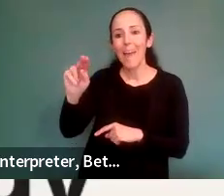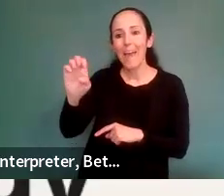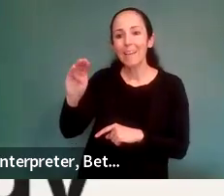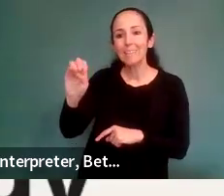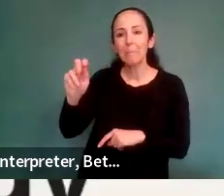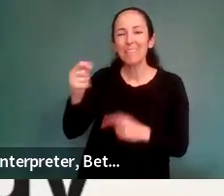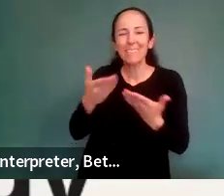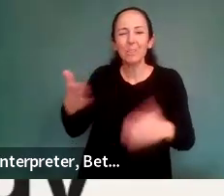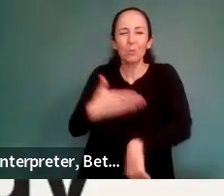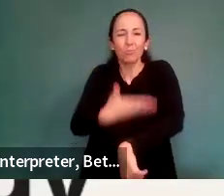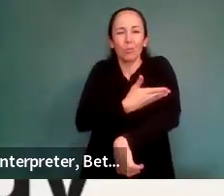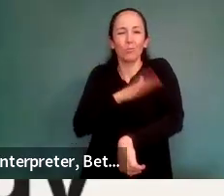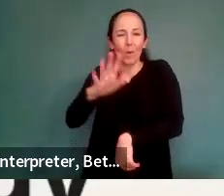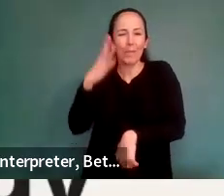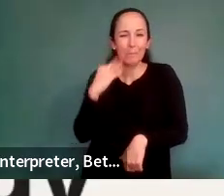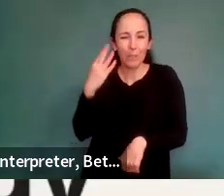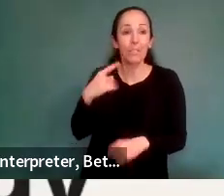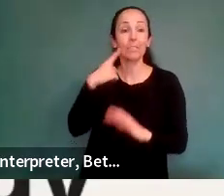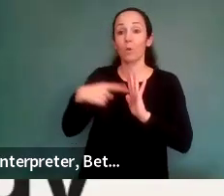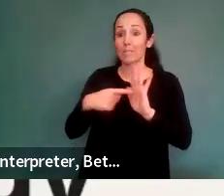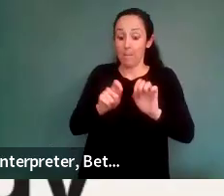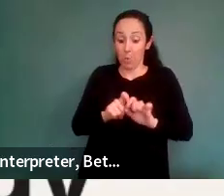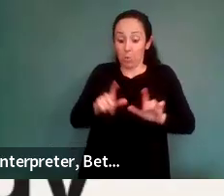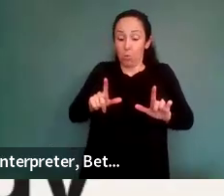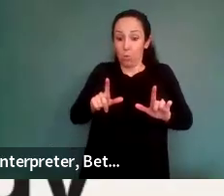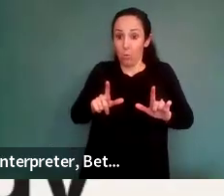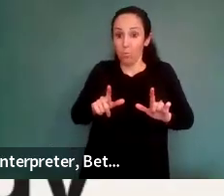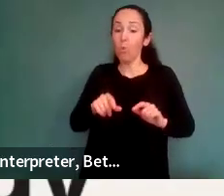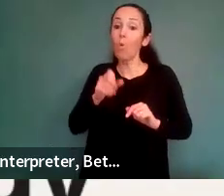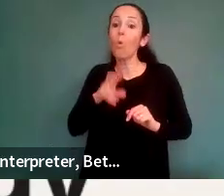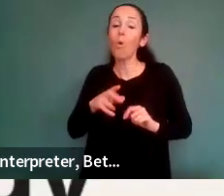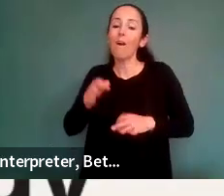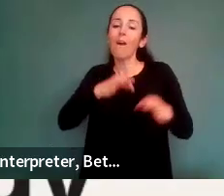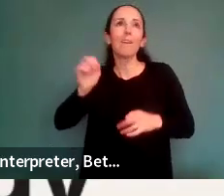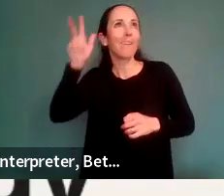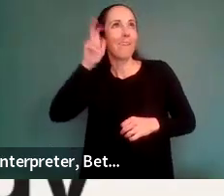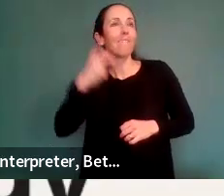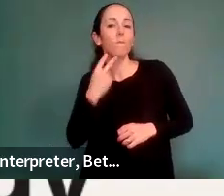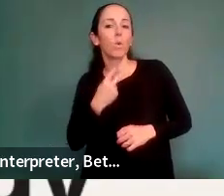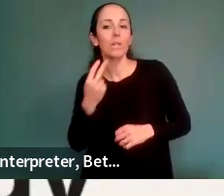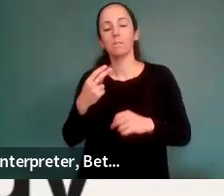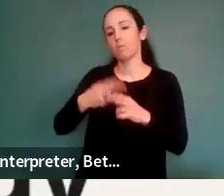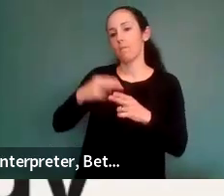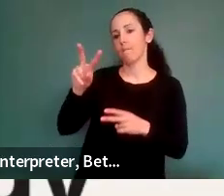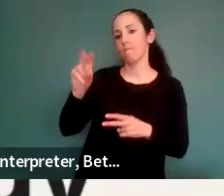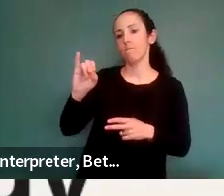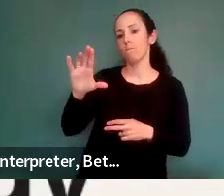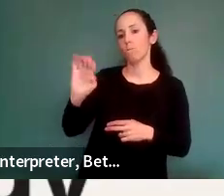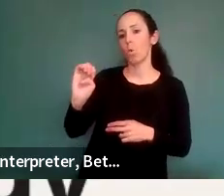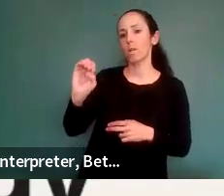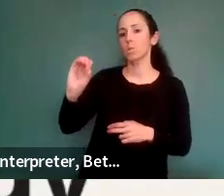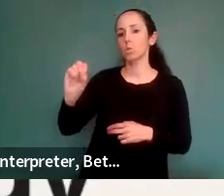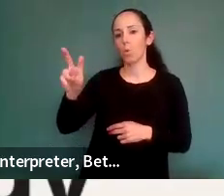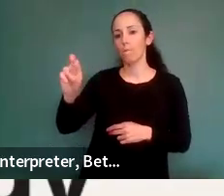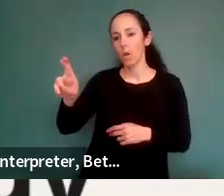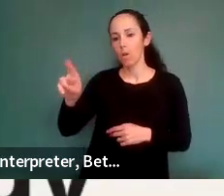output. The voice output in an iPhone is called the voiceover, which